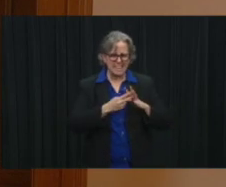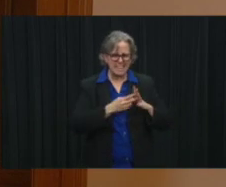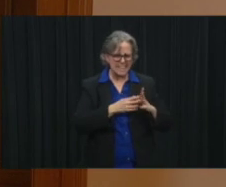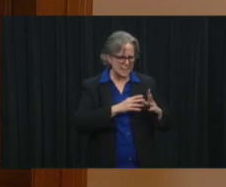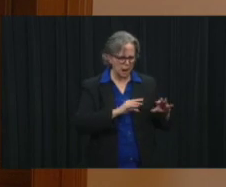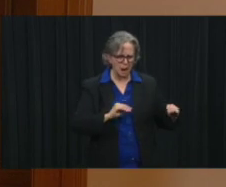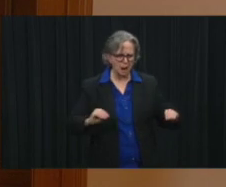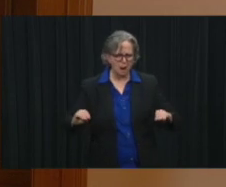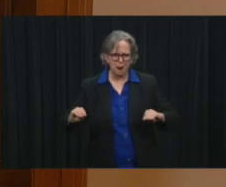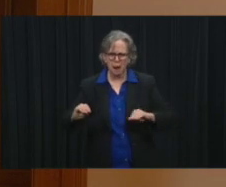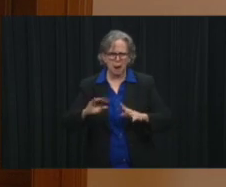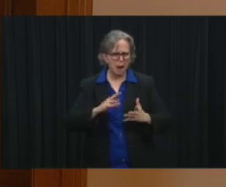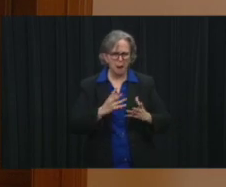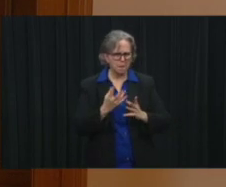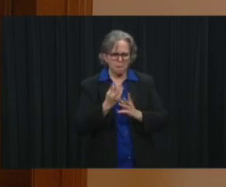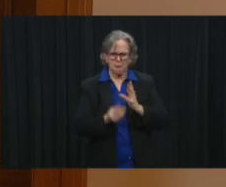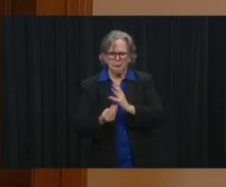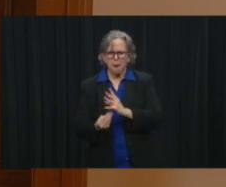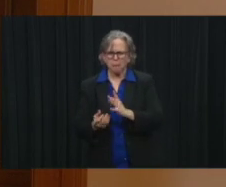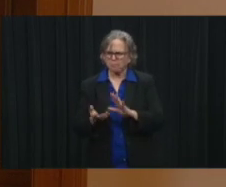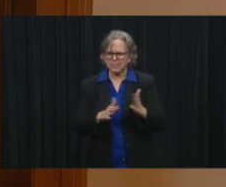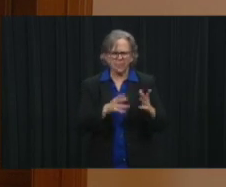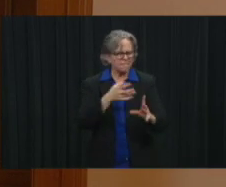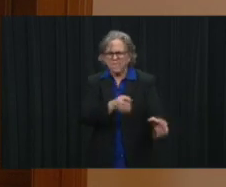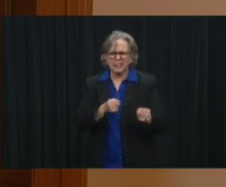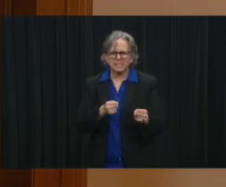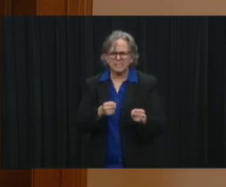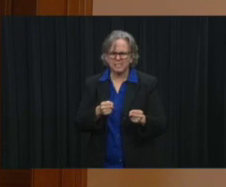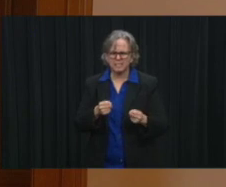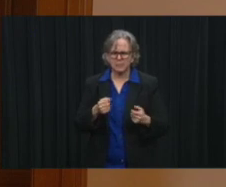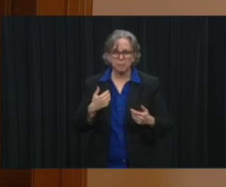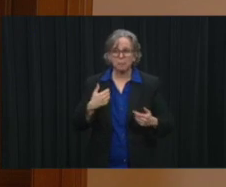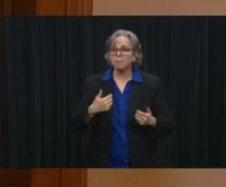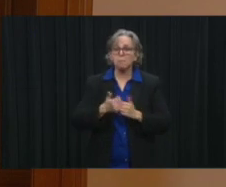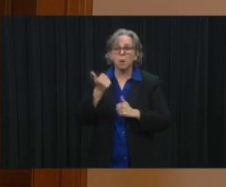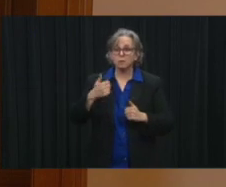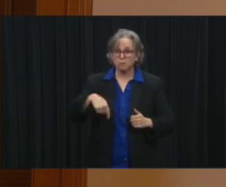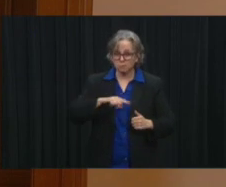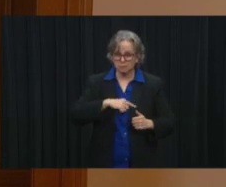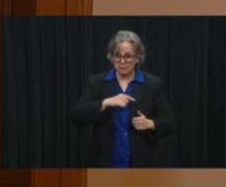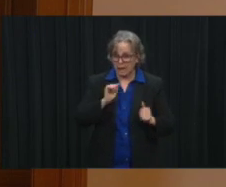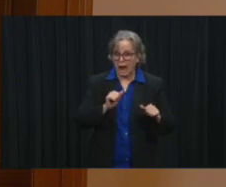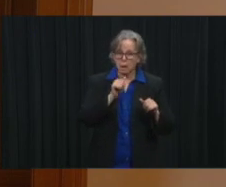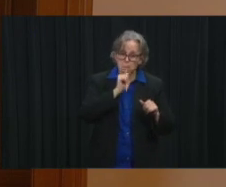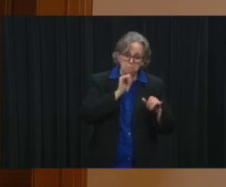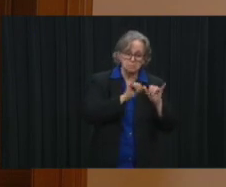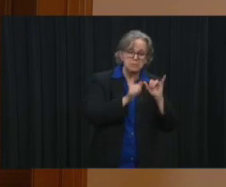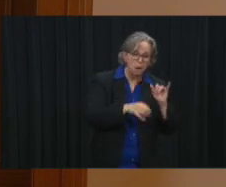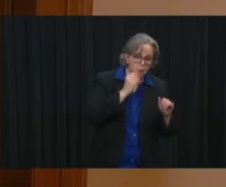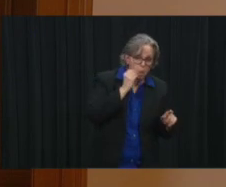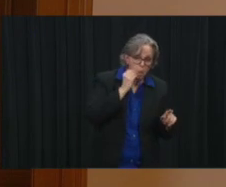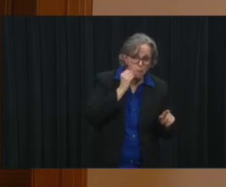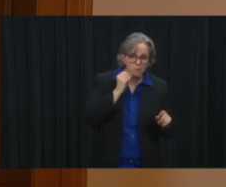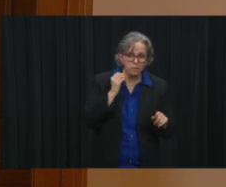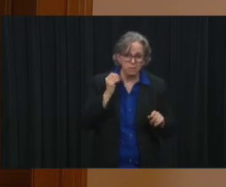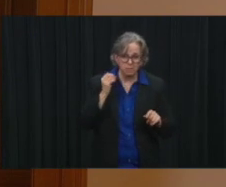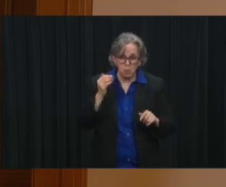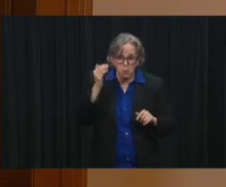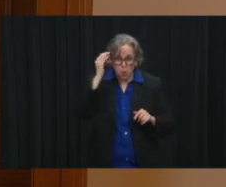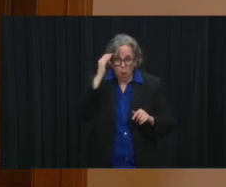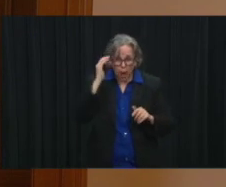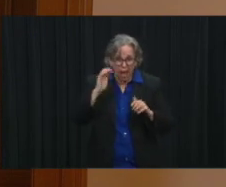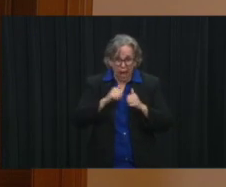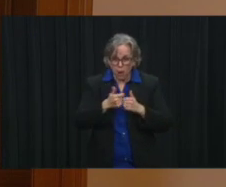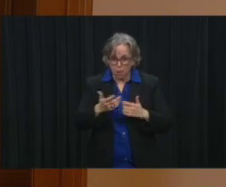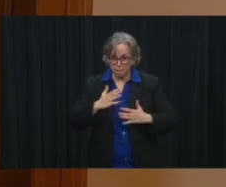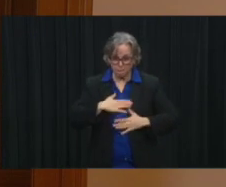while most of us are riding it out at home, any one of us we don't know how our body might react to it. And that's why it's so important that we